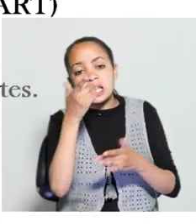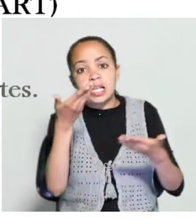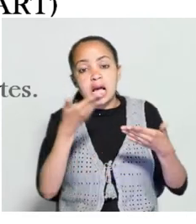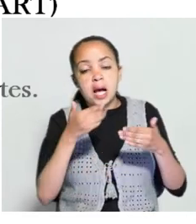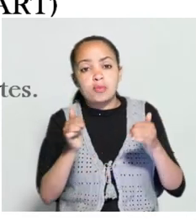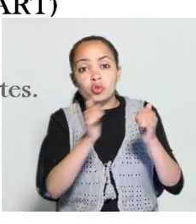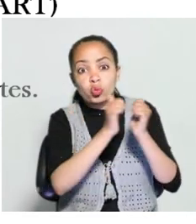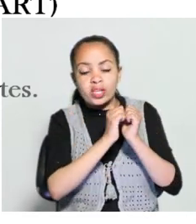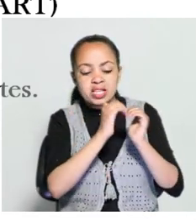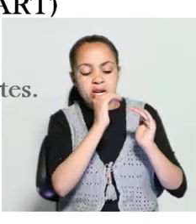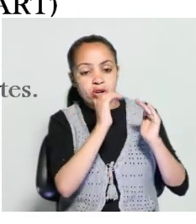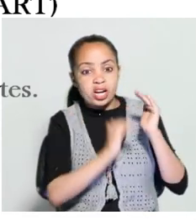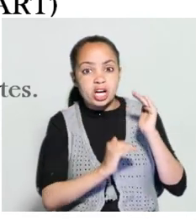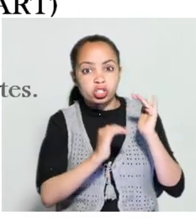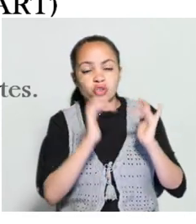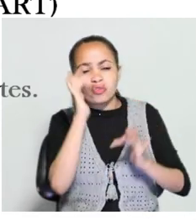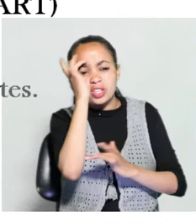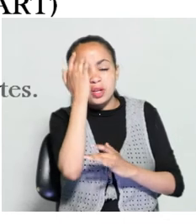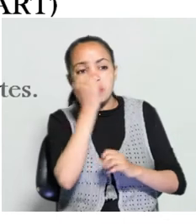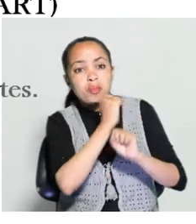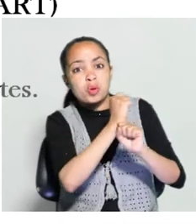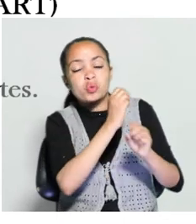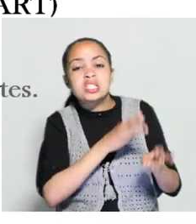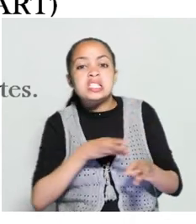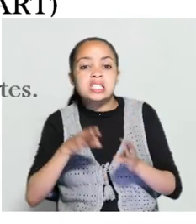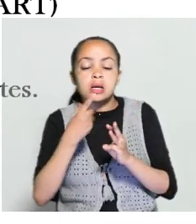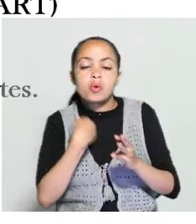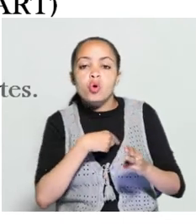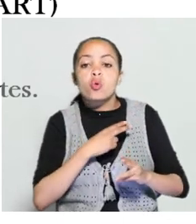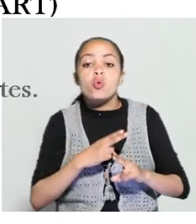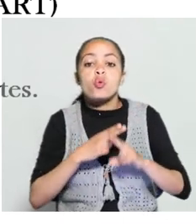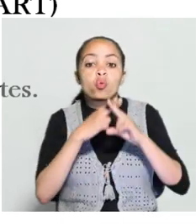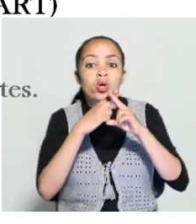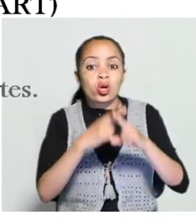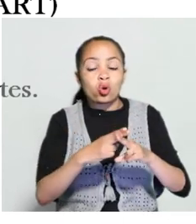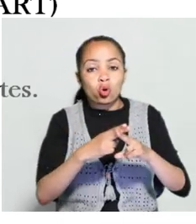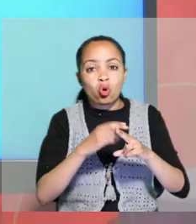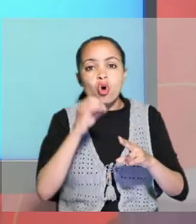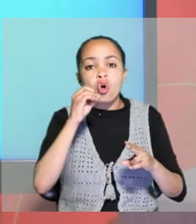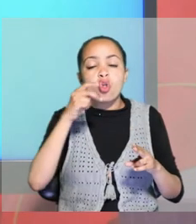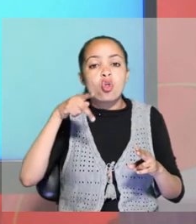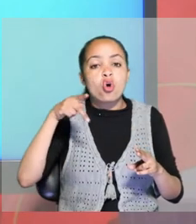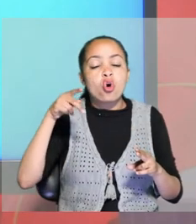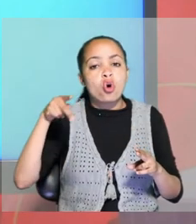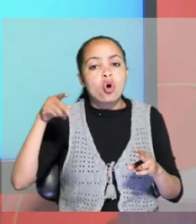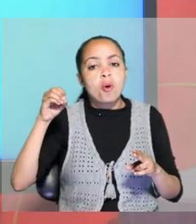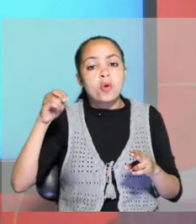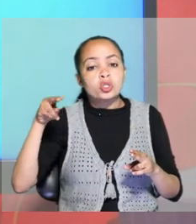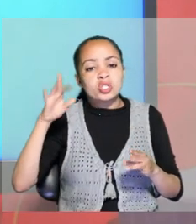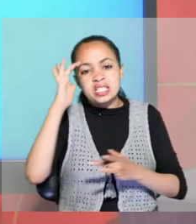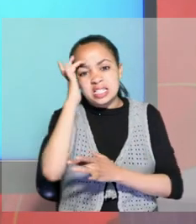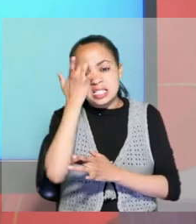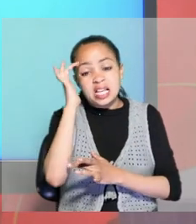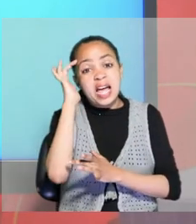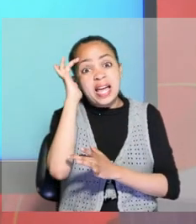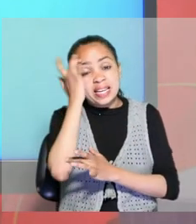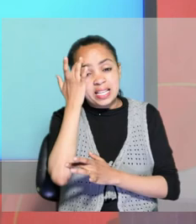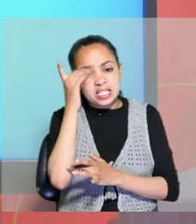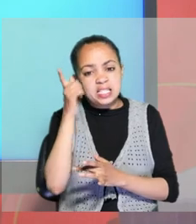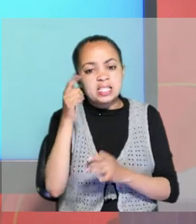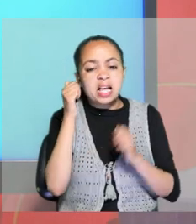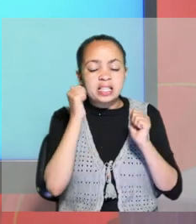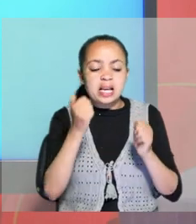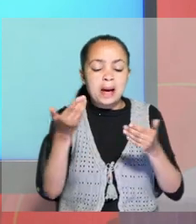come together with the reduction of immune system. We call opportunist disease. opportunity diseases are a disease that